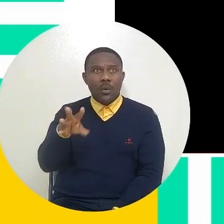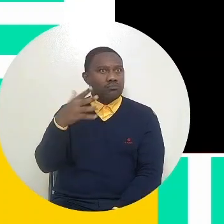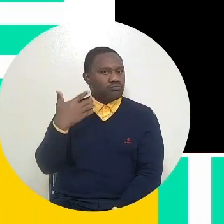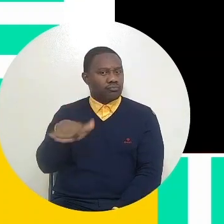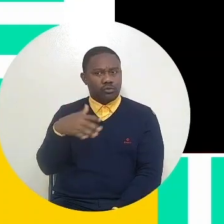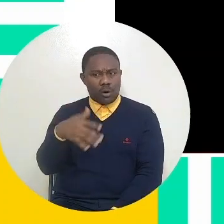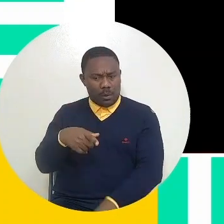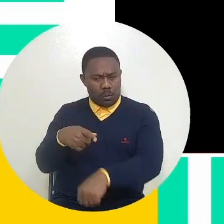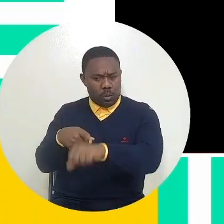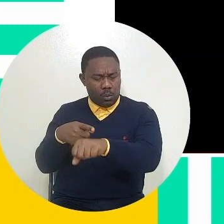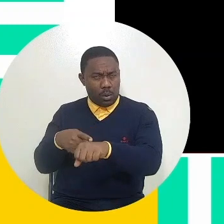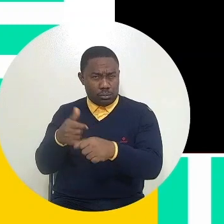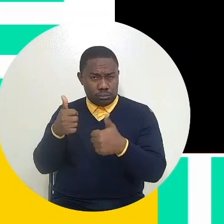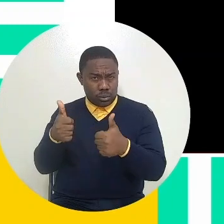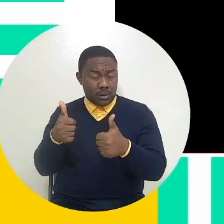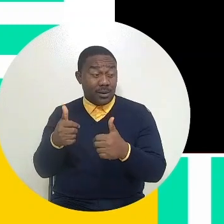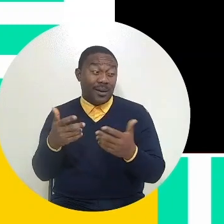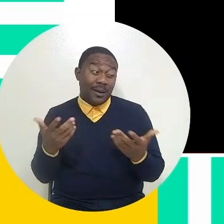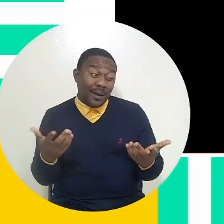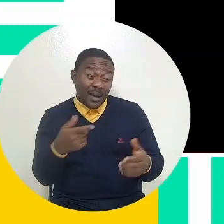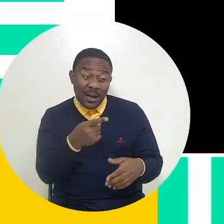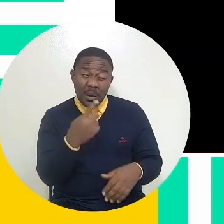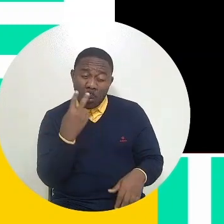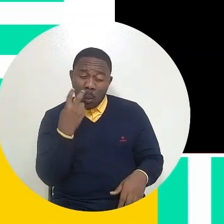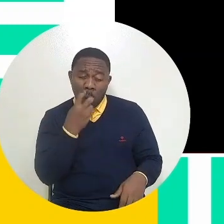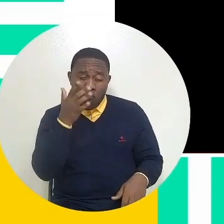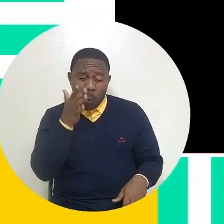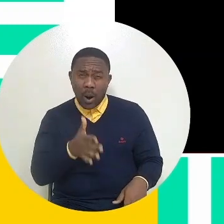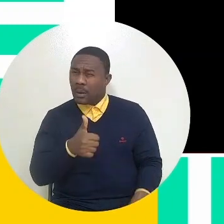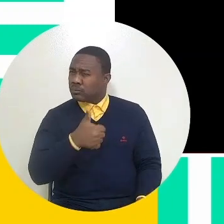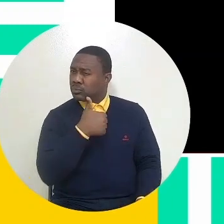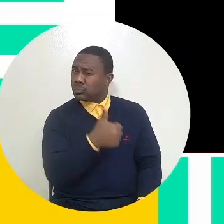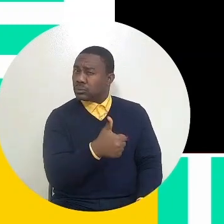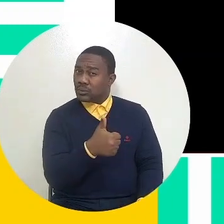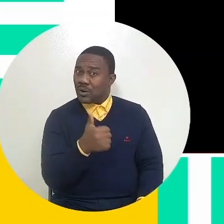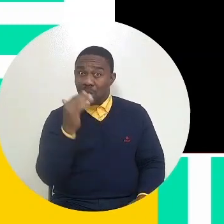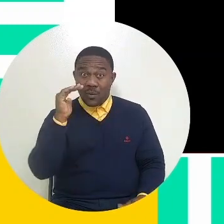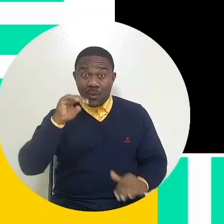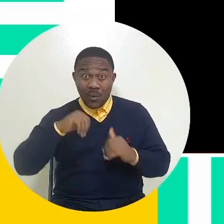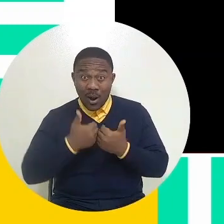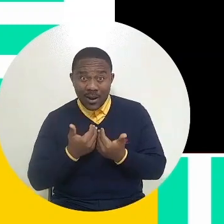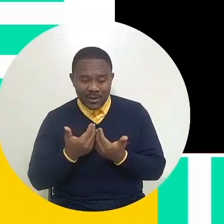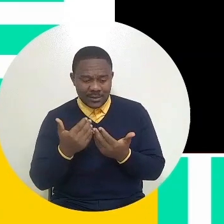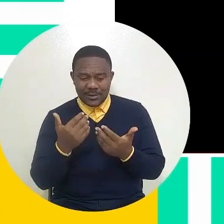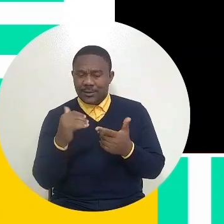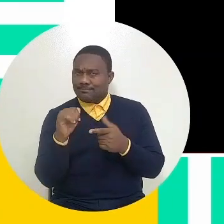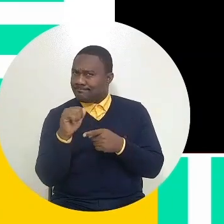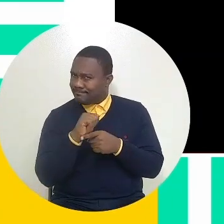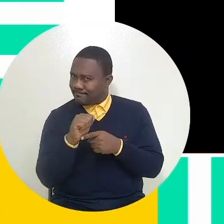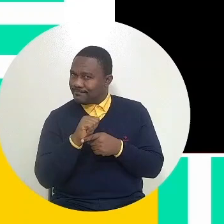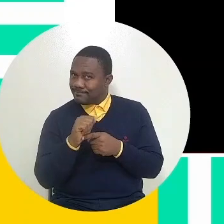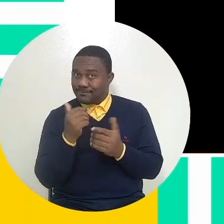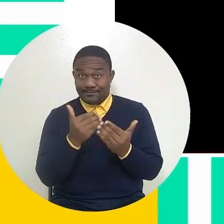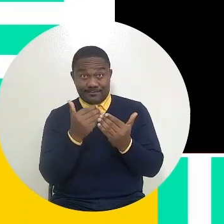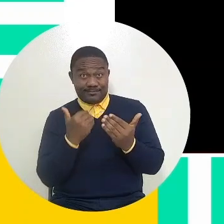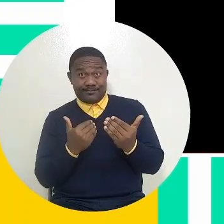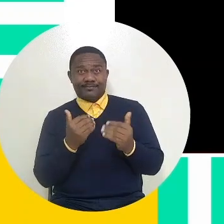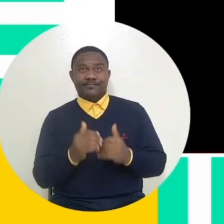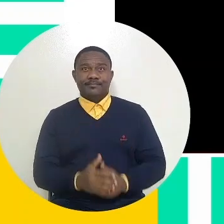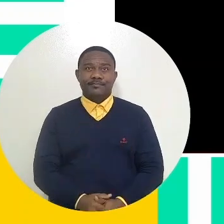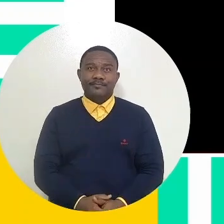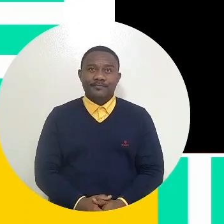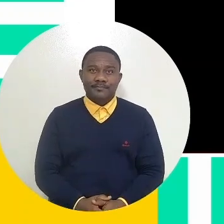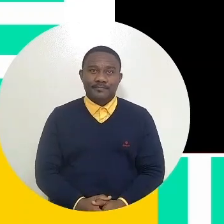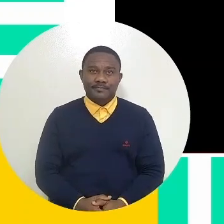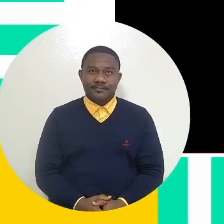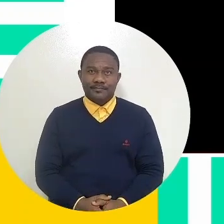footballer. This person is a good speaker. That is because you've polished your pearls and you're producing value for people. The next